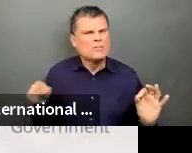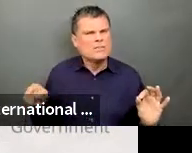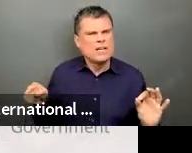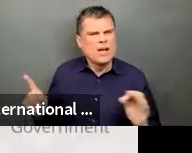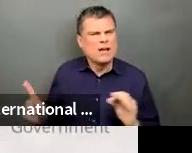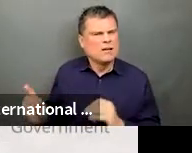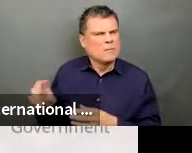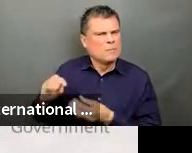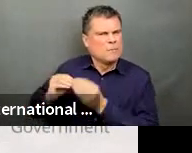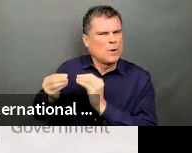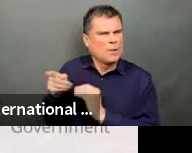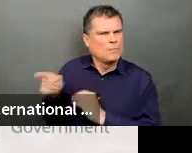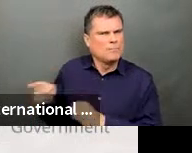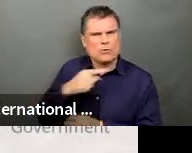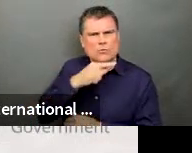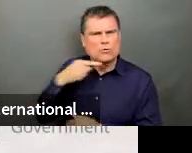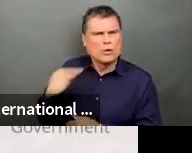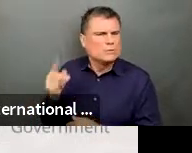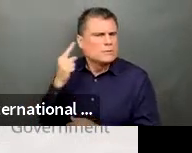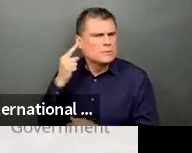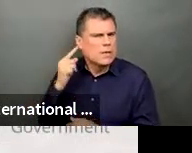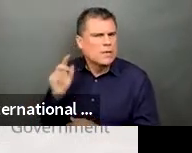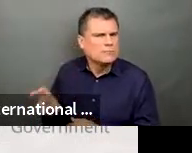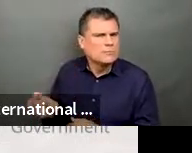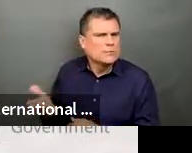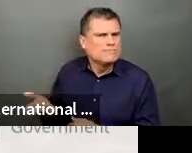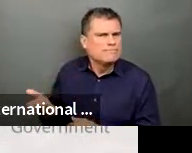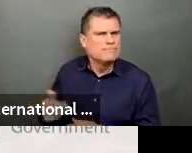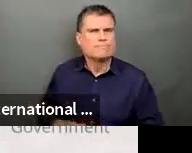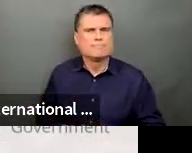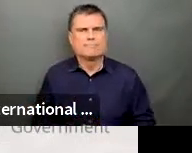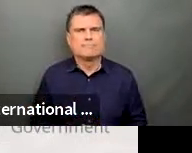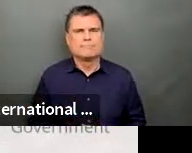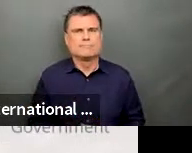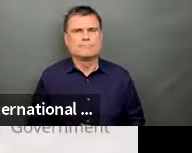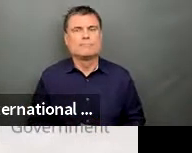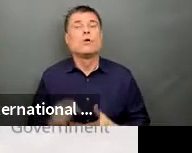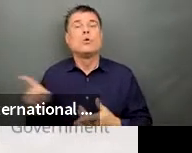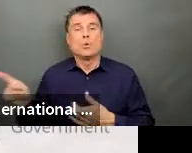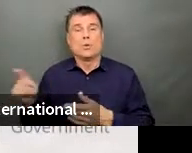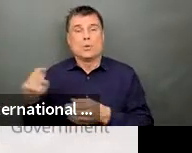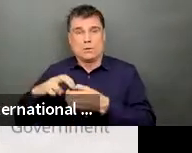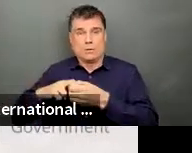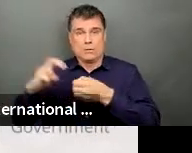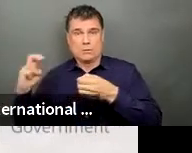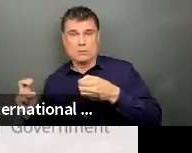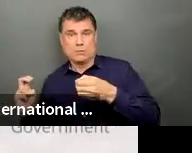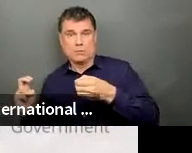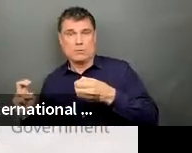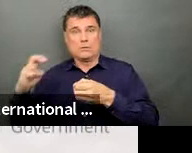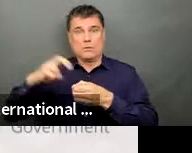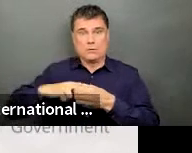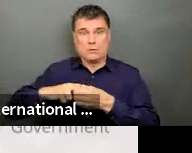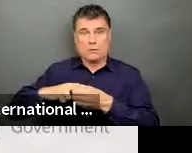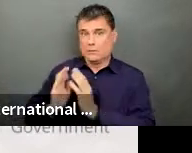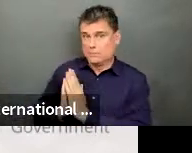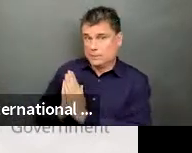Konstantin. Can you log out, Konstantin, and come back in again? Okay. All right, thanks.